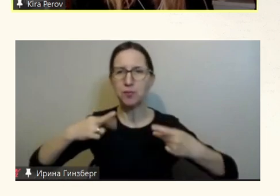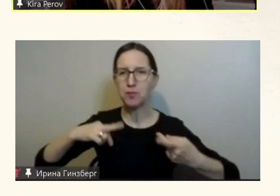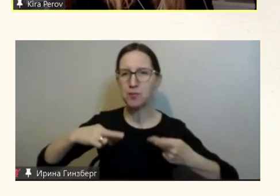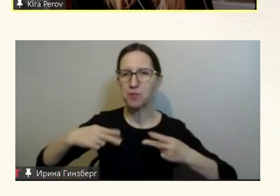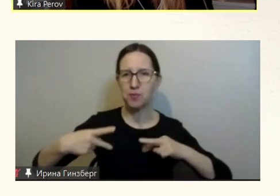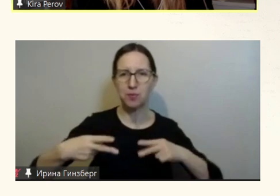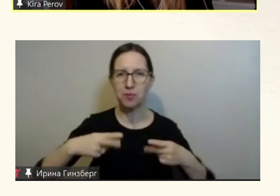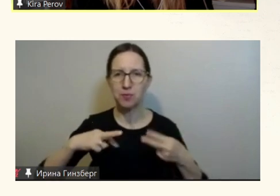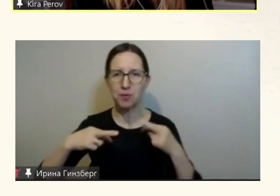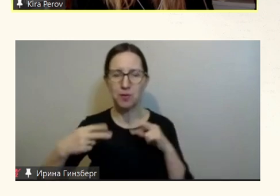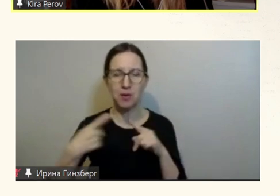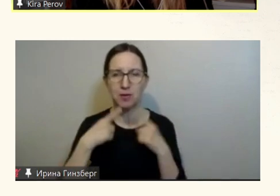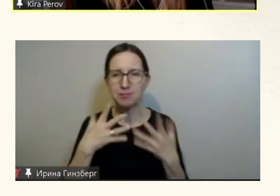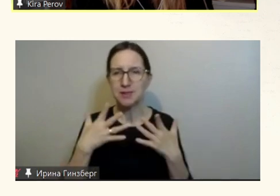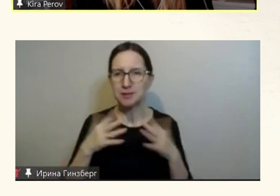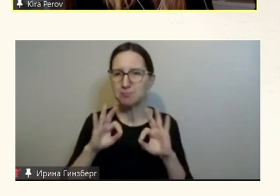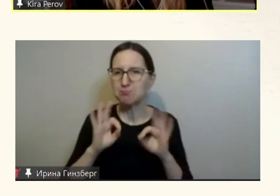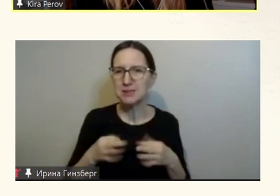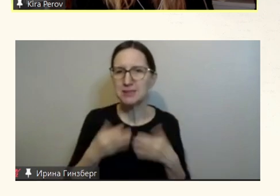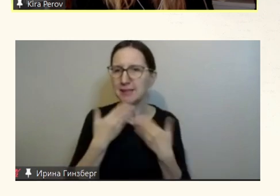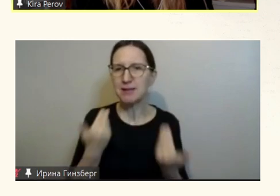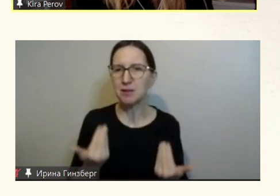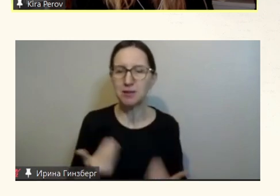Mirage next.